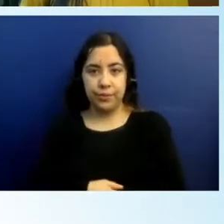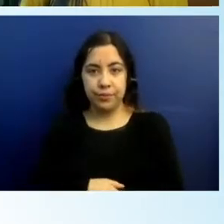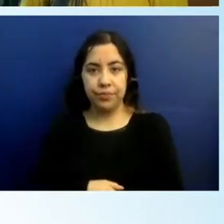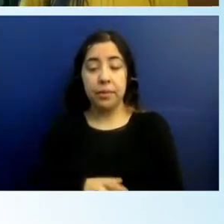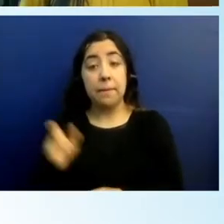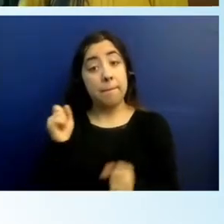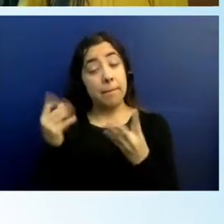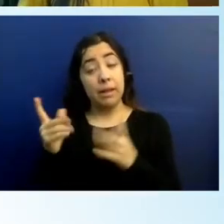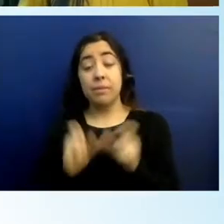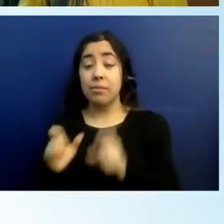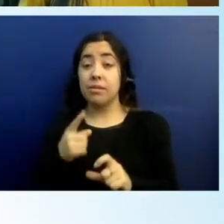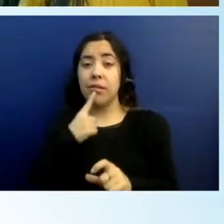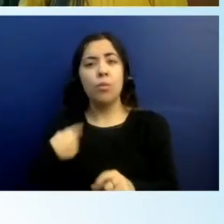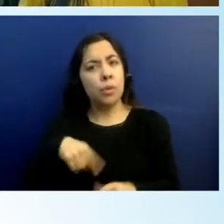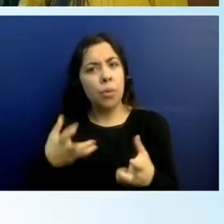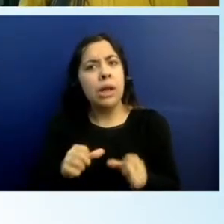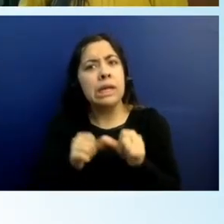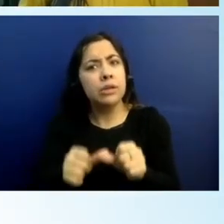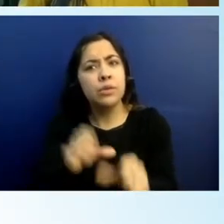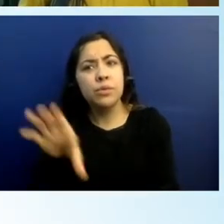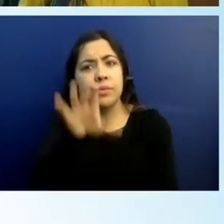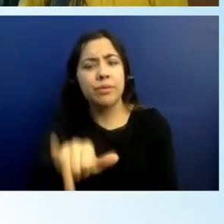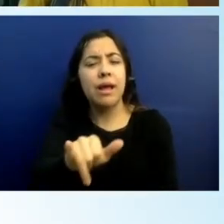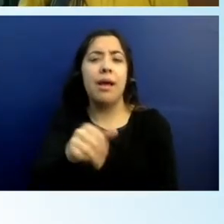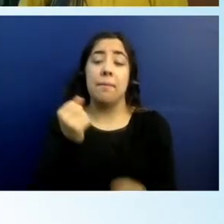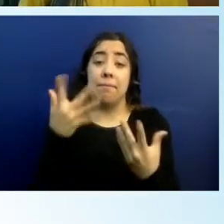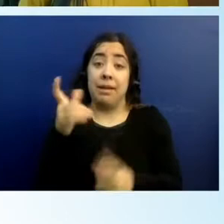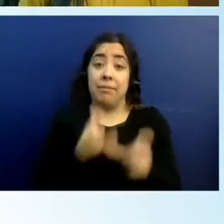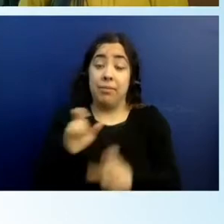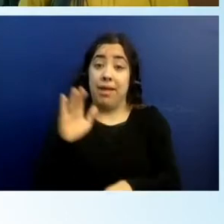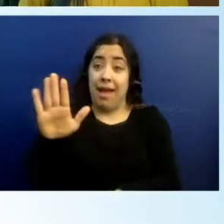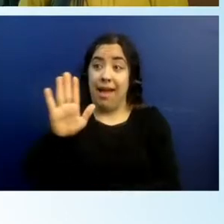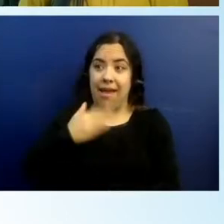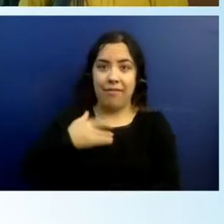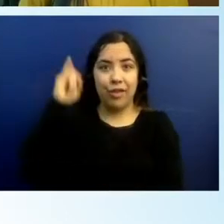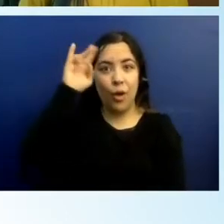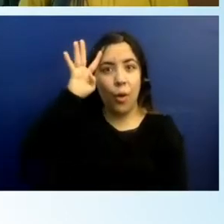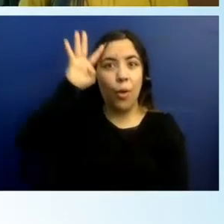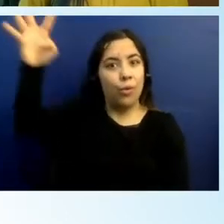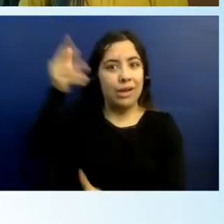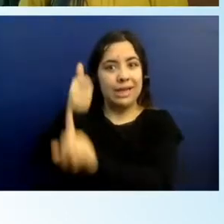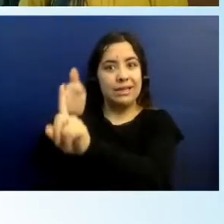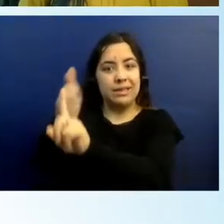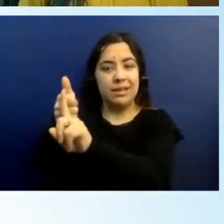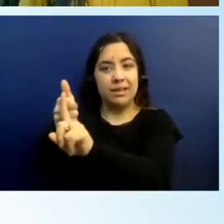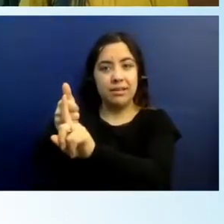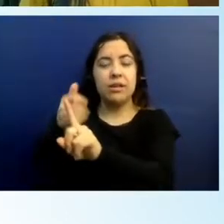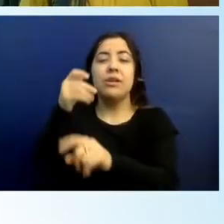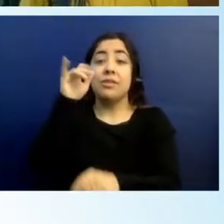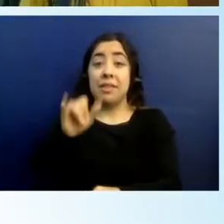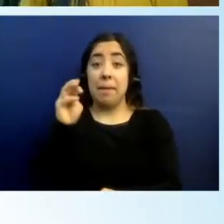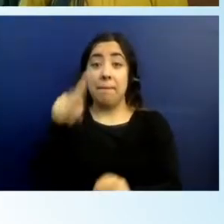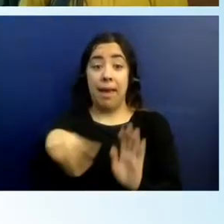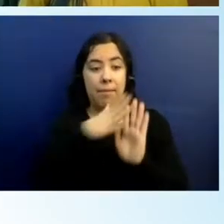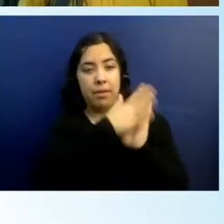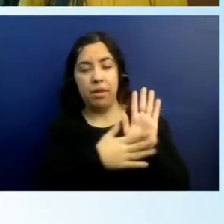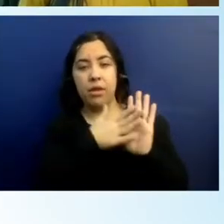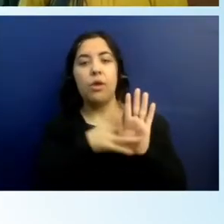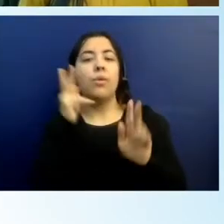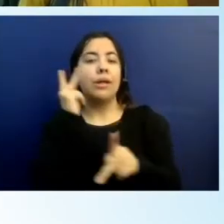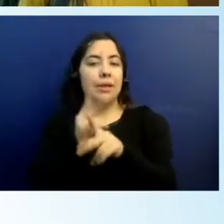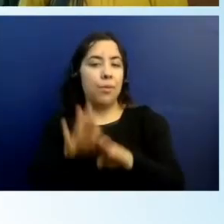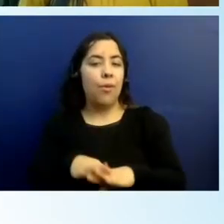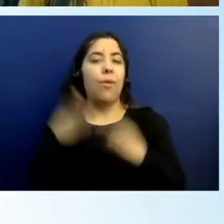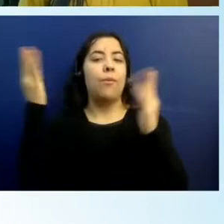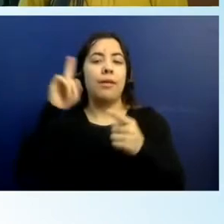Many folks have built more ideas. And so we'll continue to keep that map open until the end of March. I have this grand vision